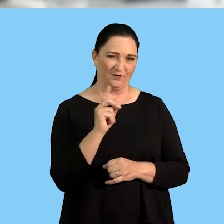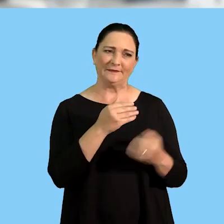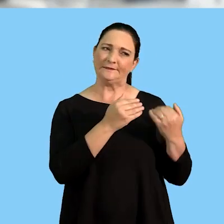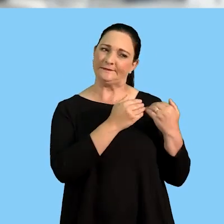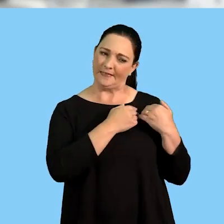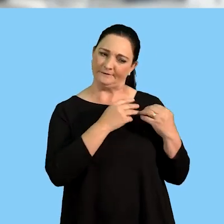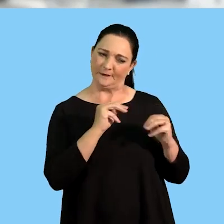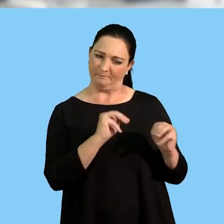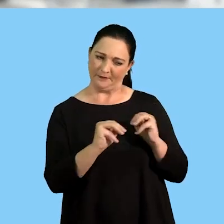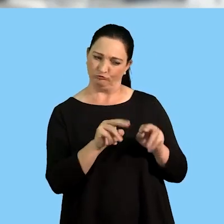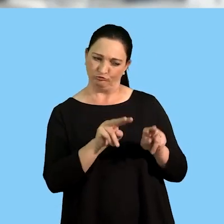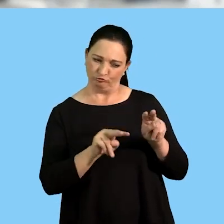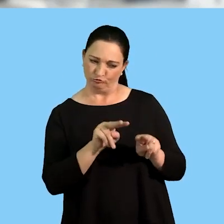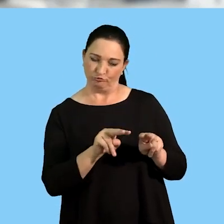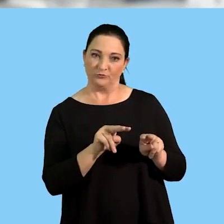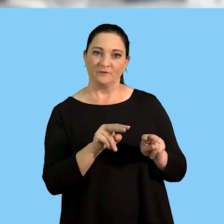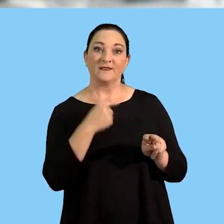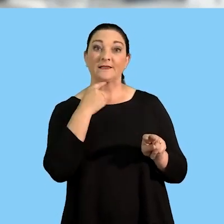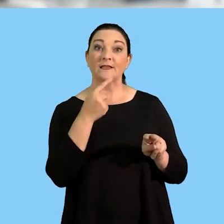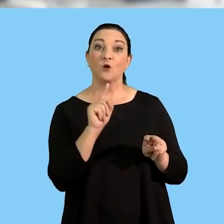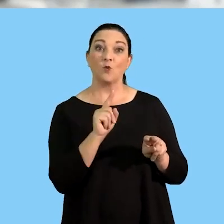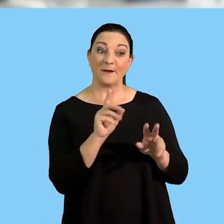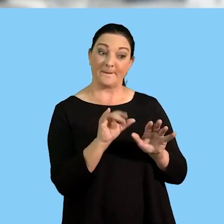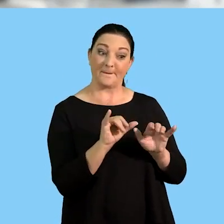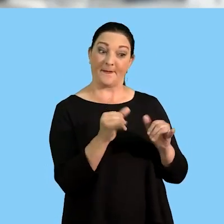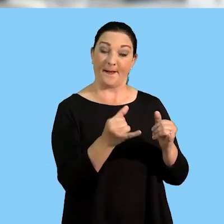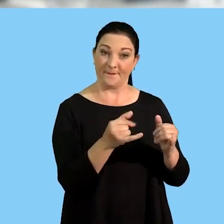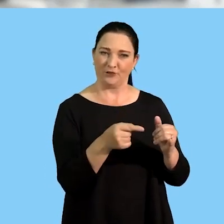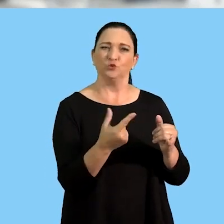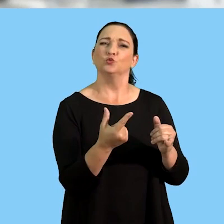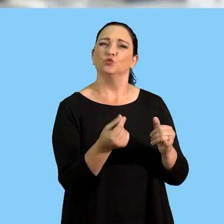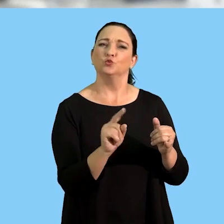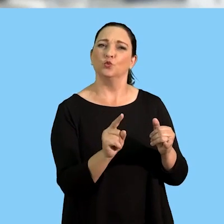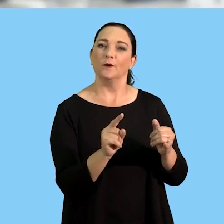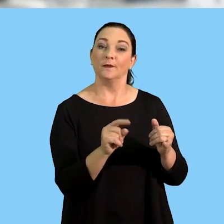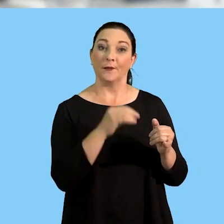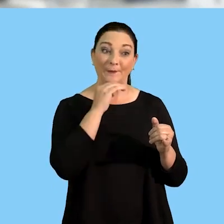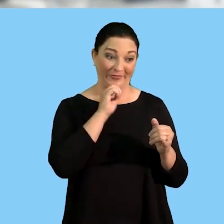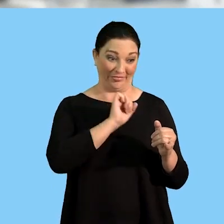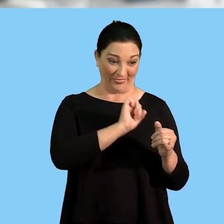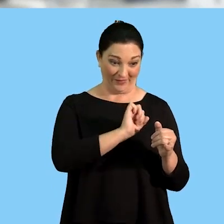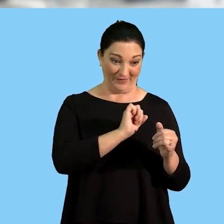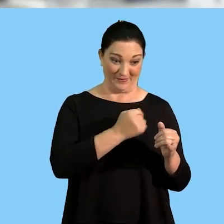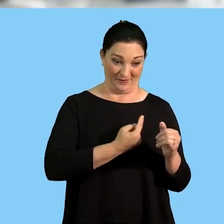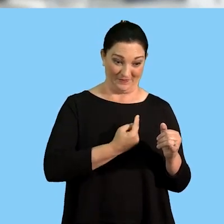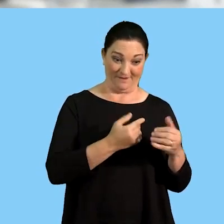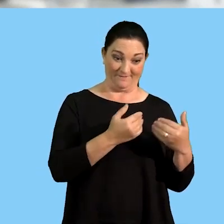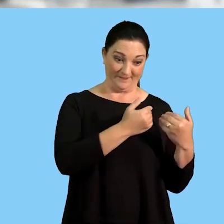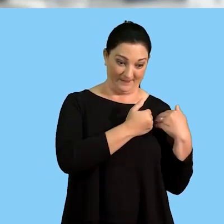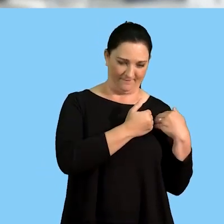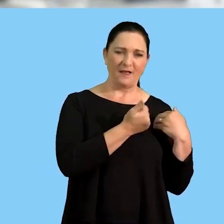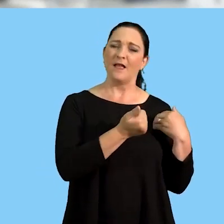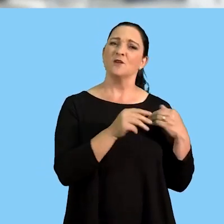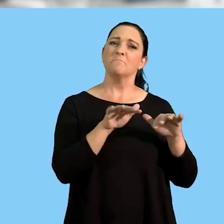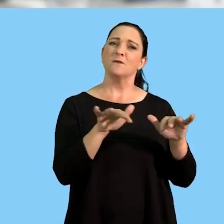about safety management, we are looking at what is it that the business must do to ensure that both the employer and